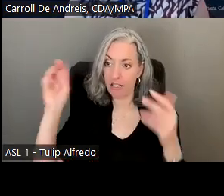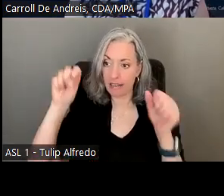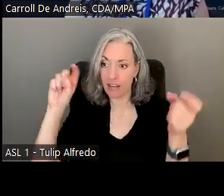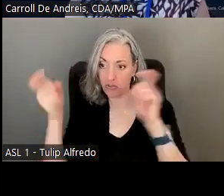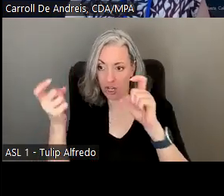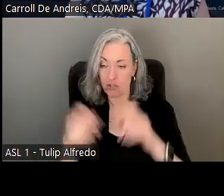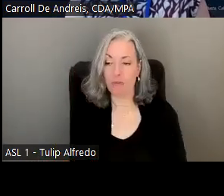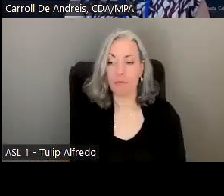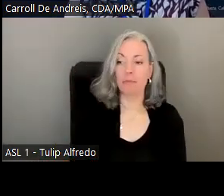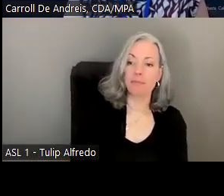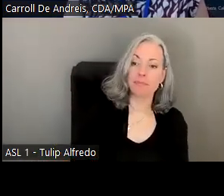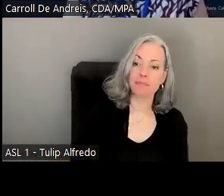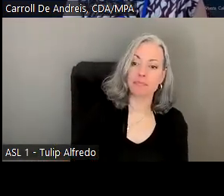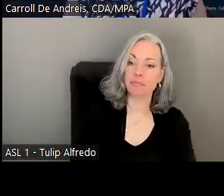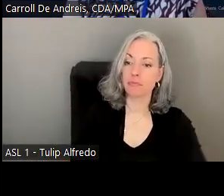slide.